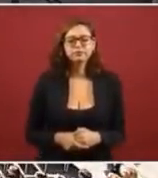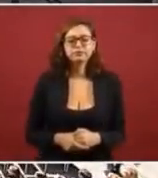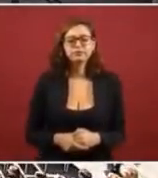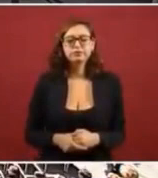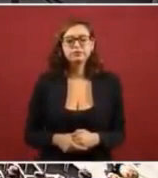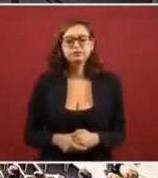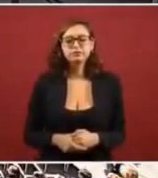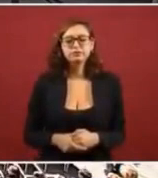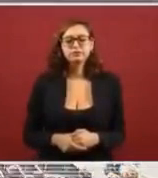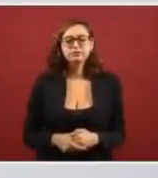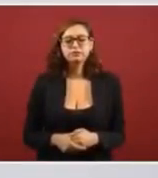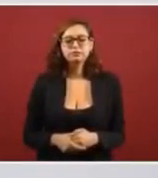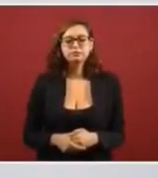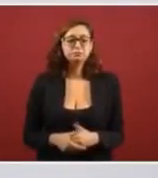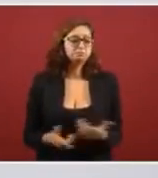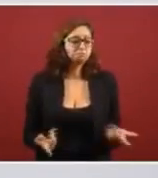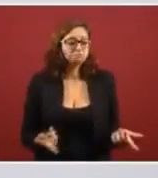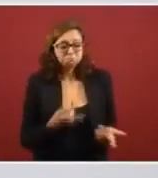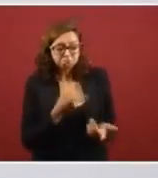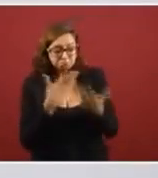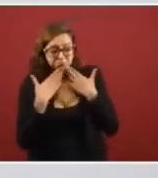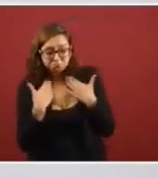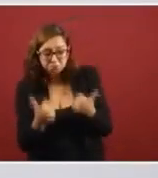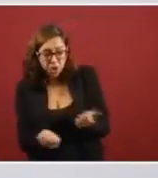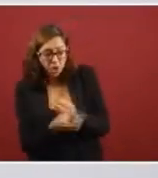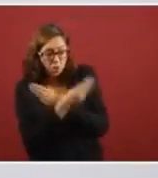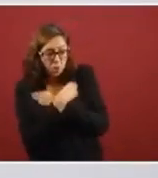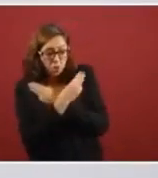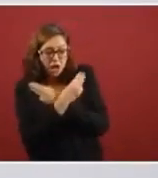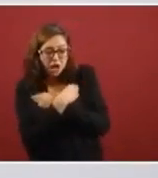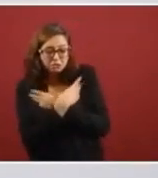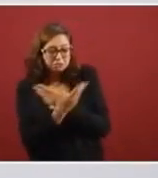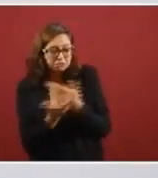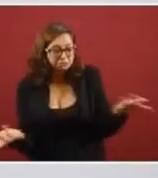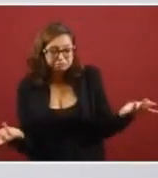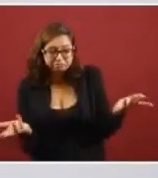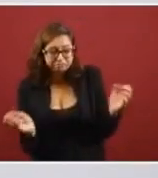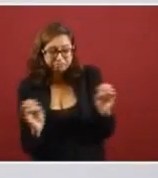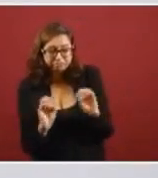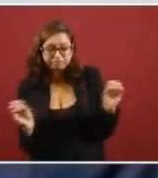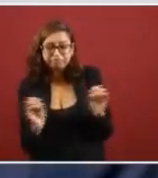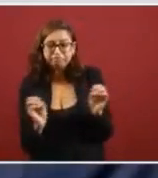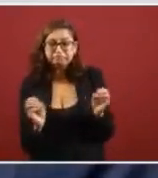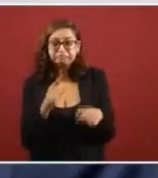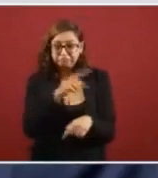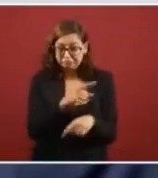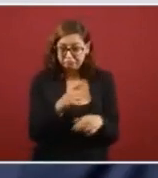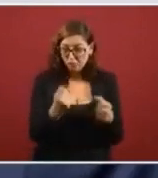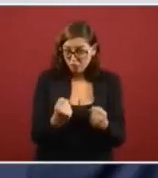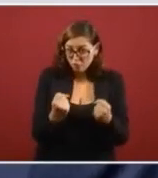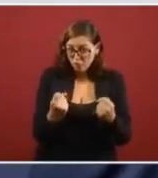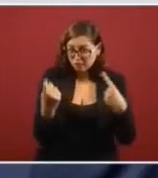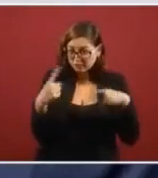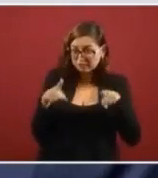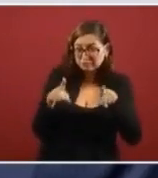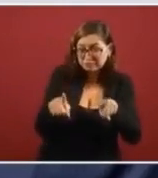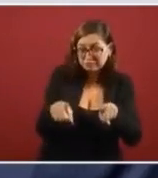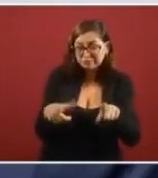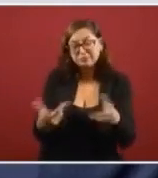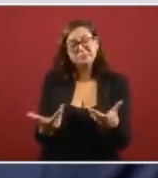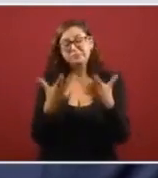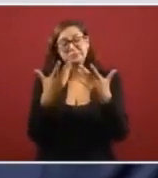so they are morally destroyed because they haven't had the opportunity